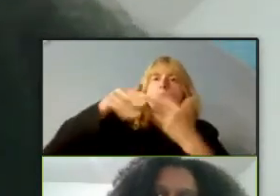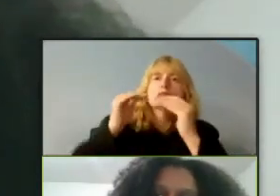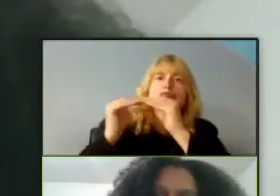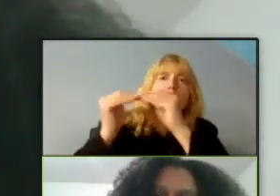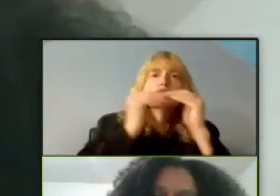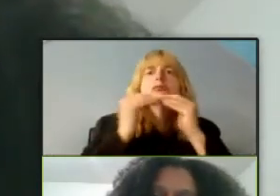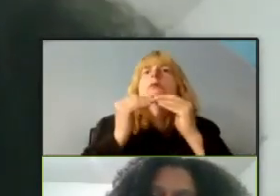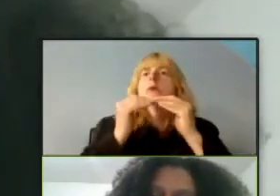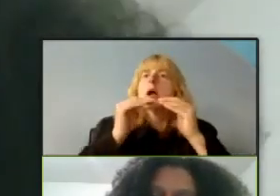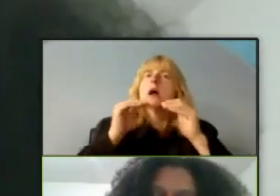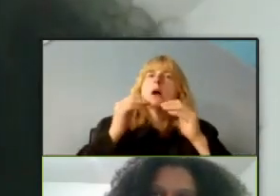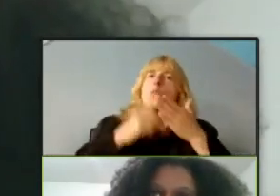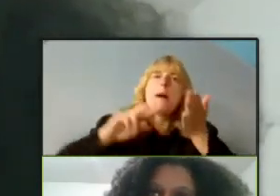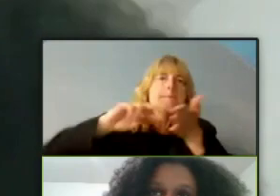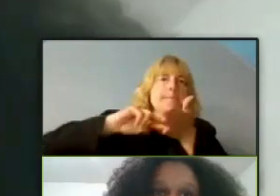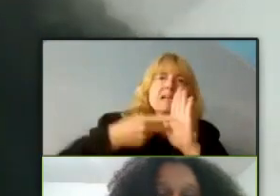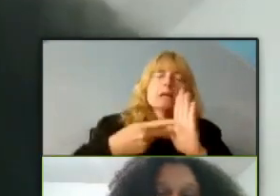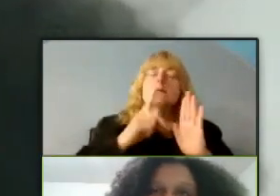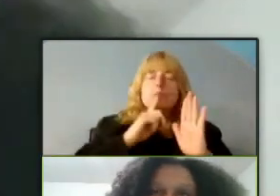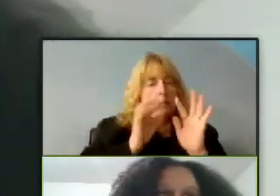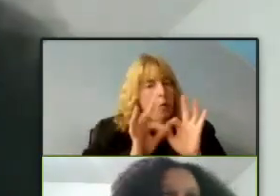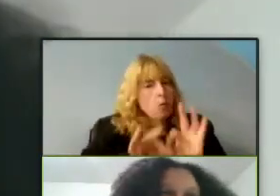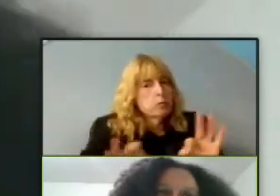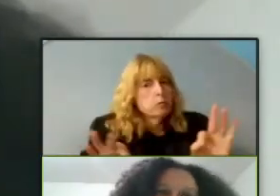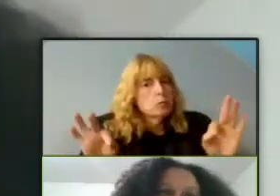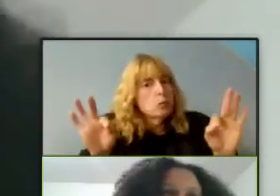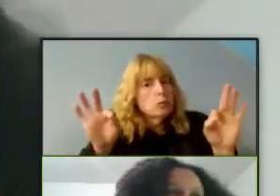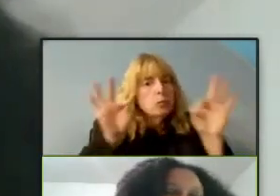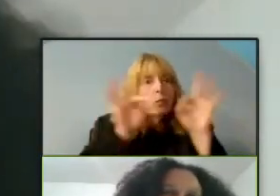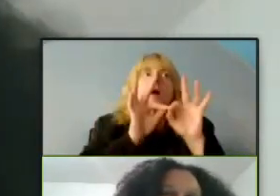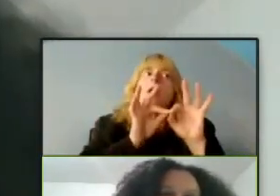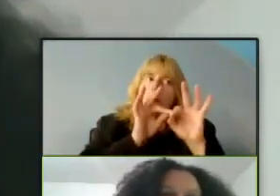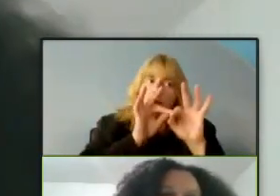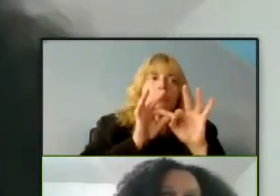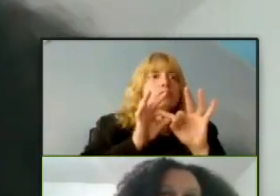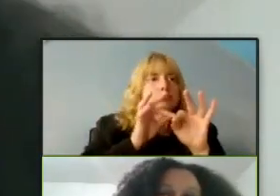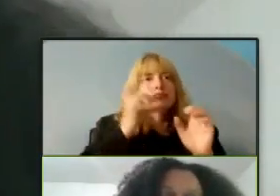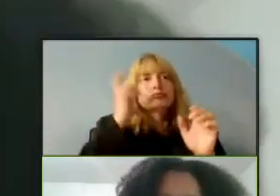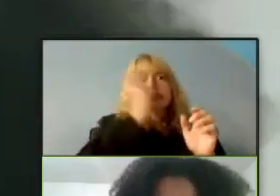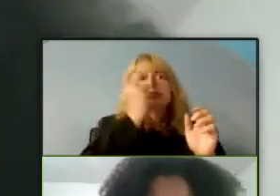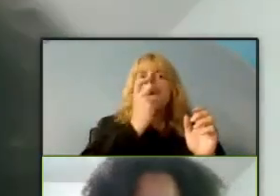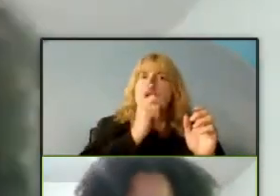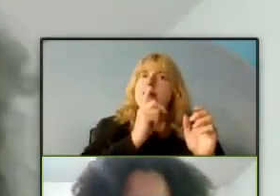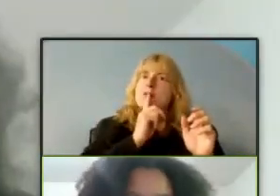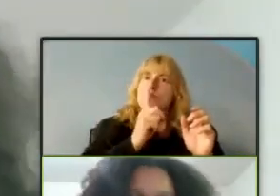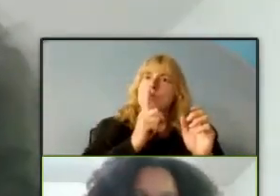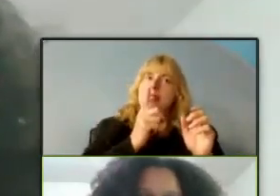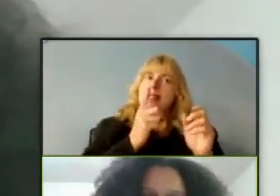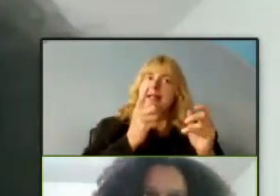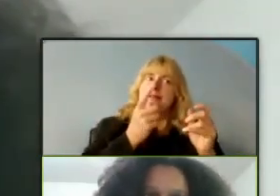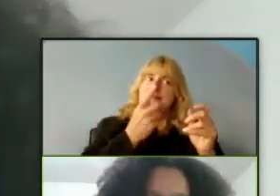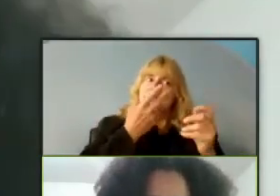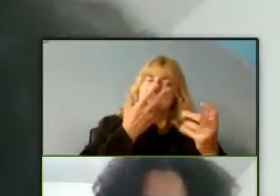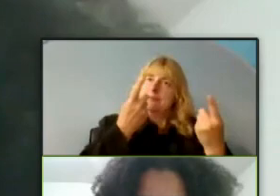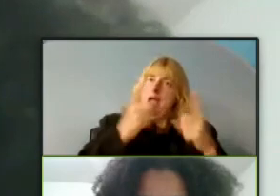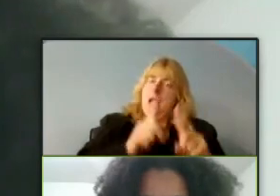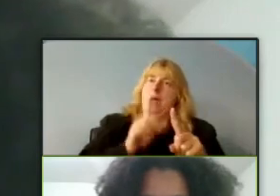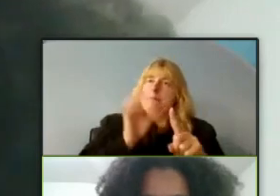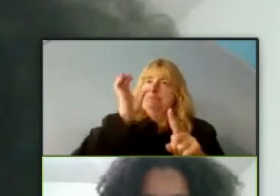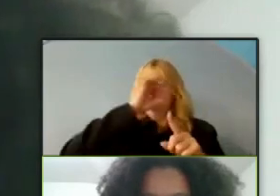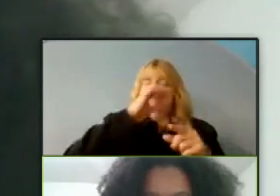critical. And yeah, we're just, it's a funny thing, this moment,